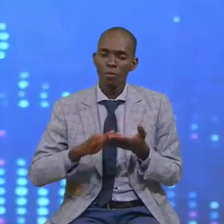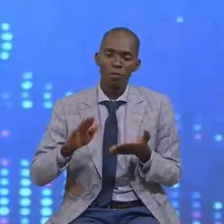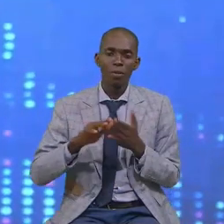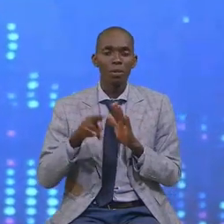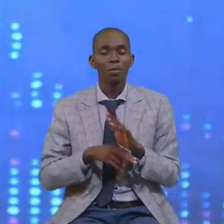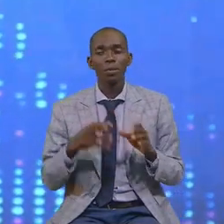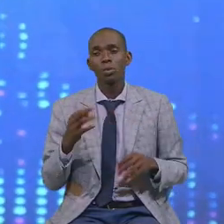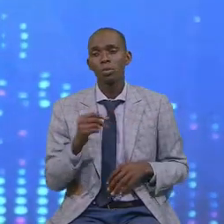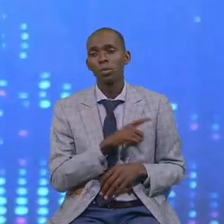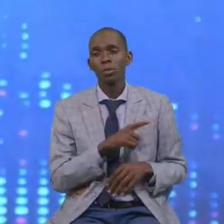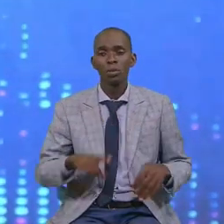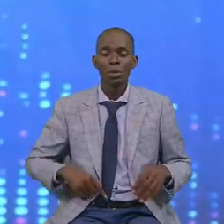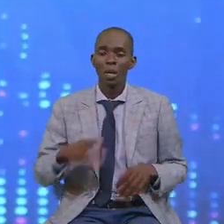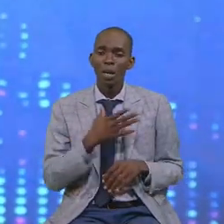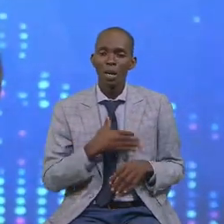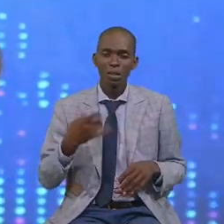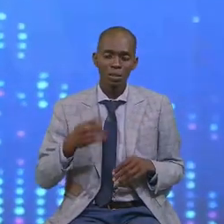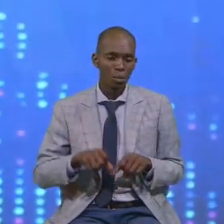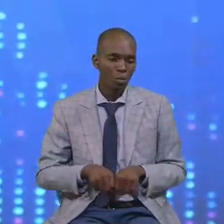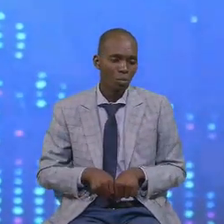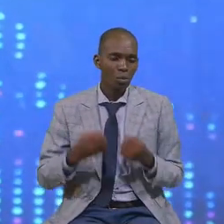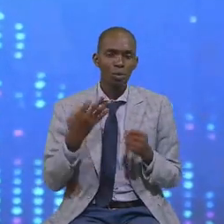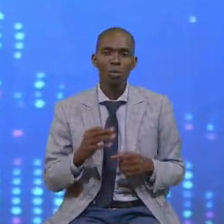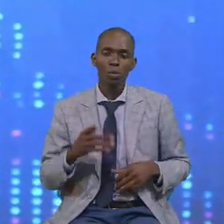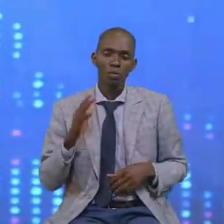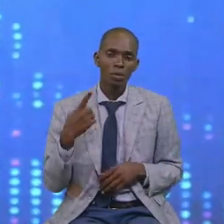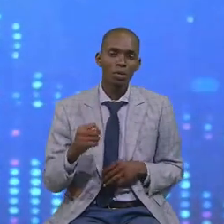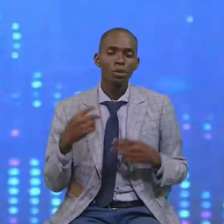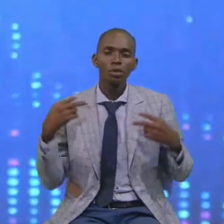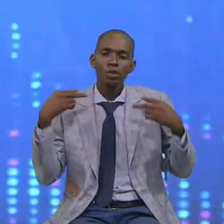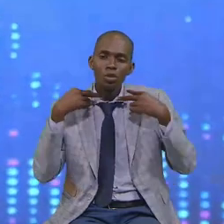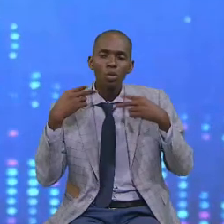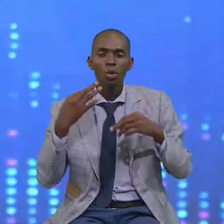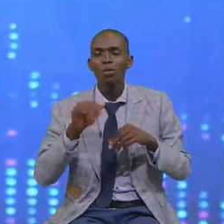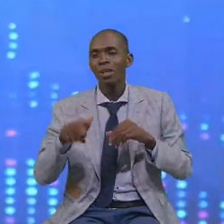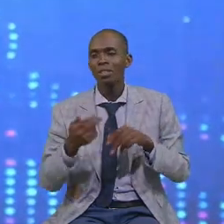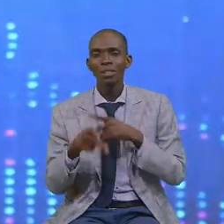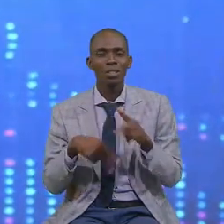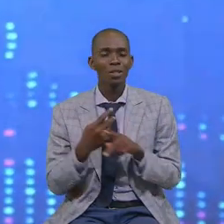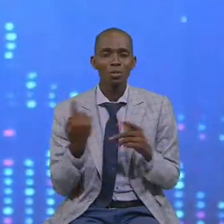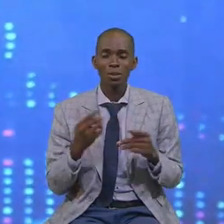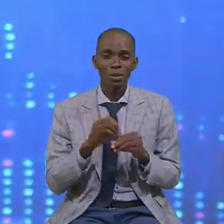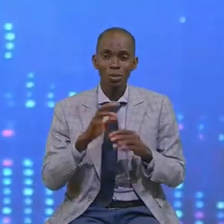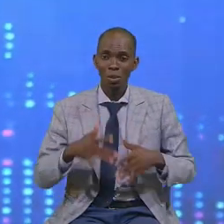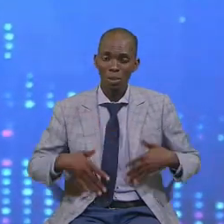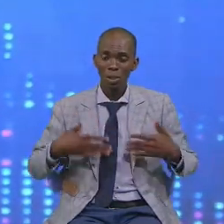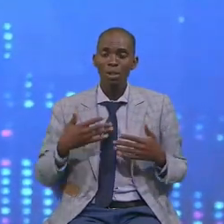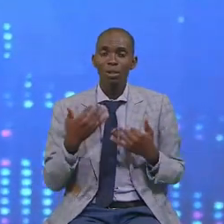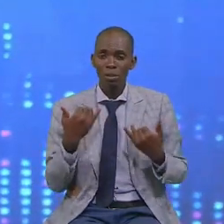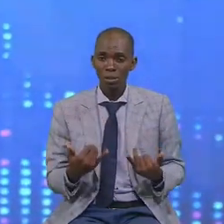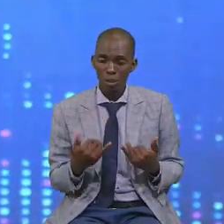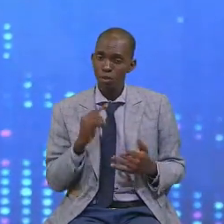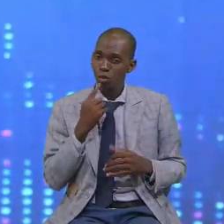the breaking of the yoke of every form of sin in your life, wherever you are. Heads bowed, eyes